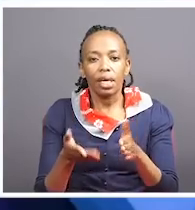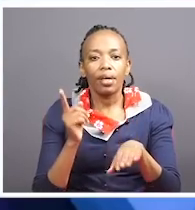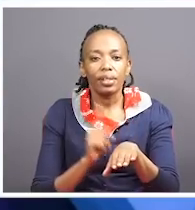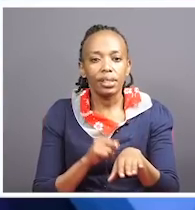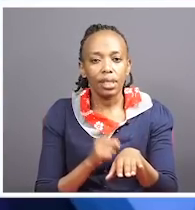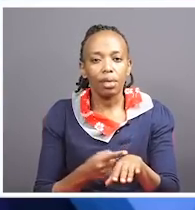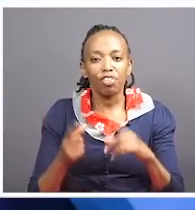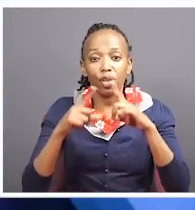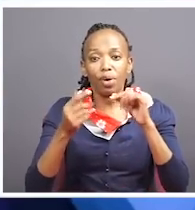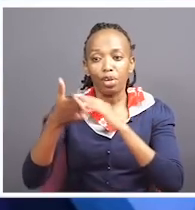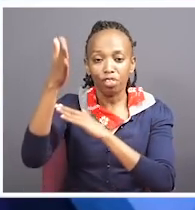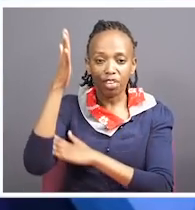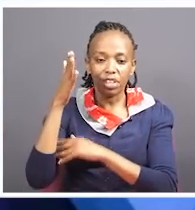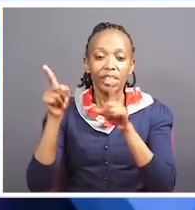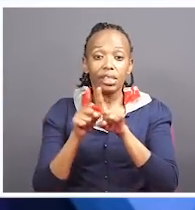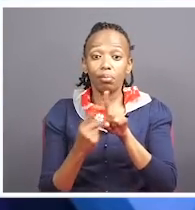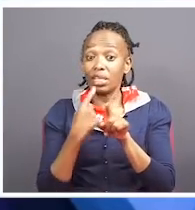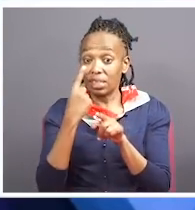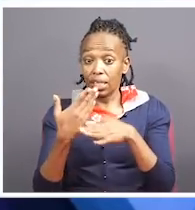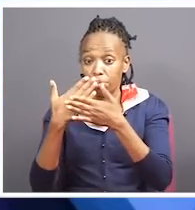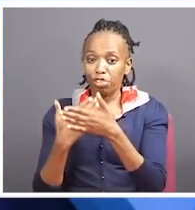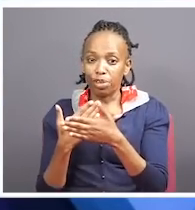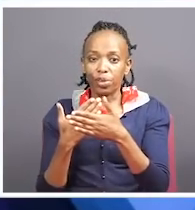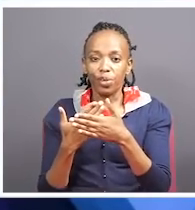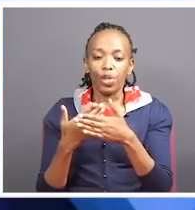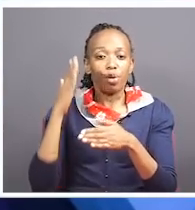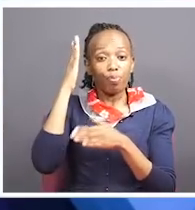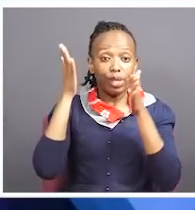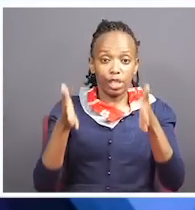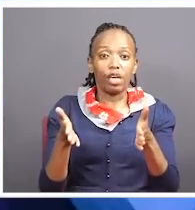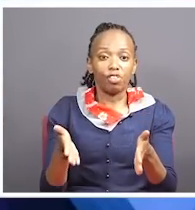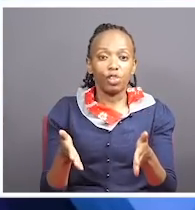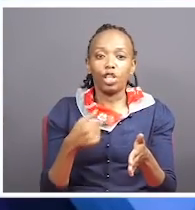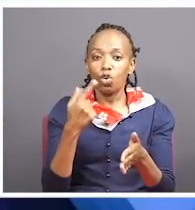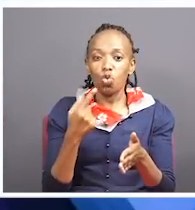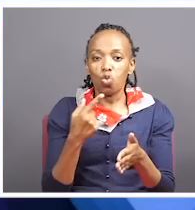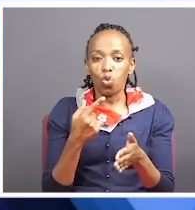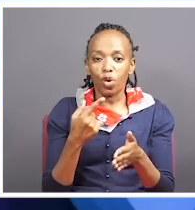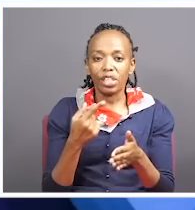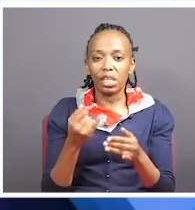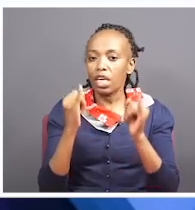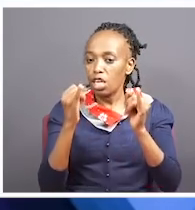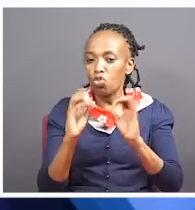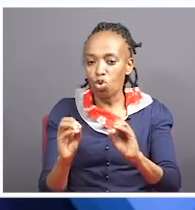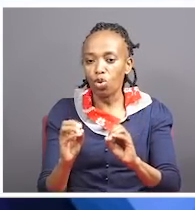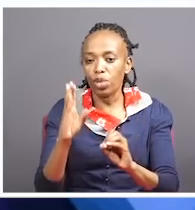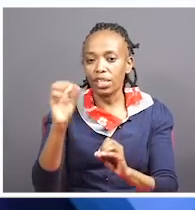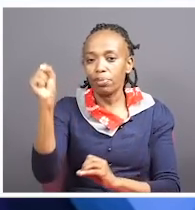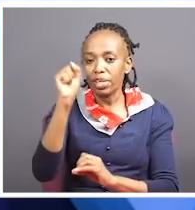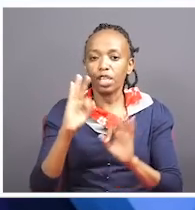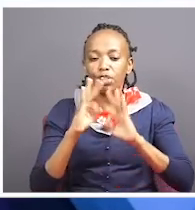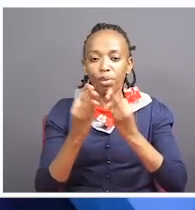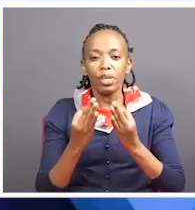It is now time for the Word of God. And as I mentioned earlier, the preacher of the day is no stranger to the